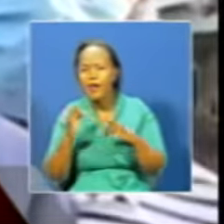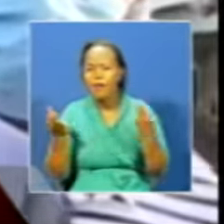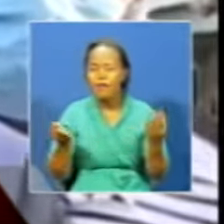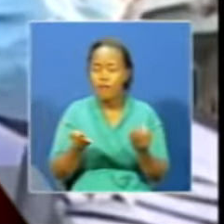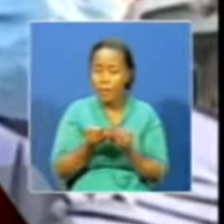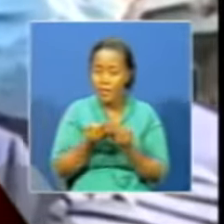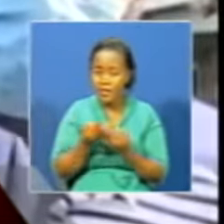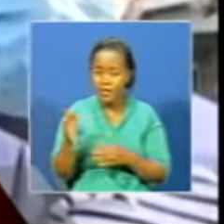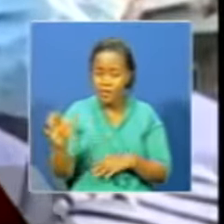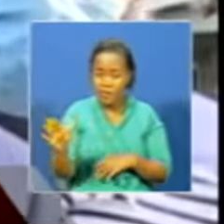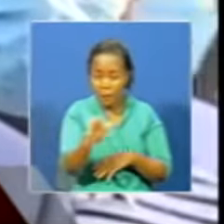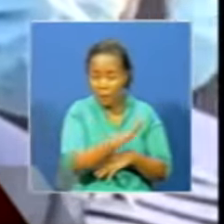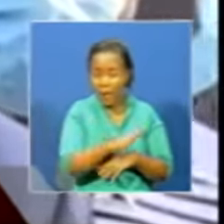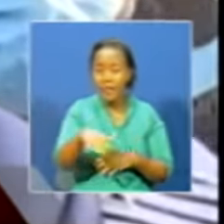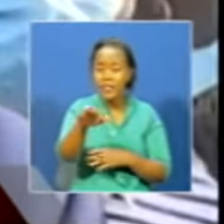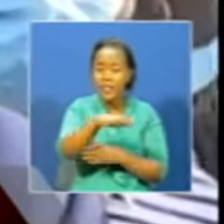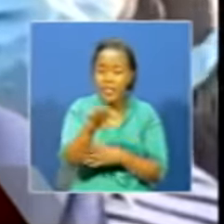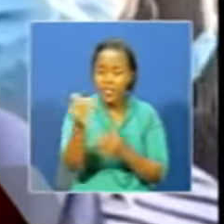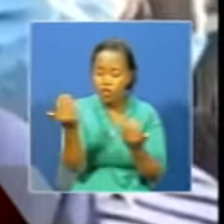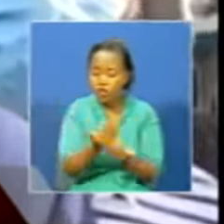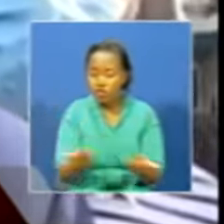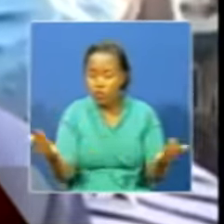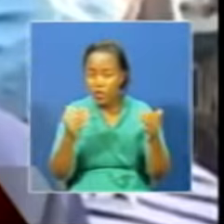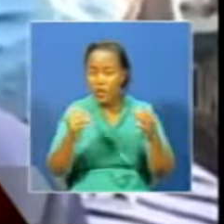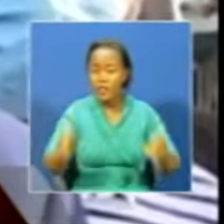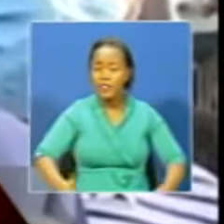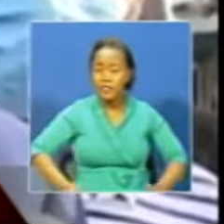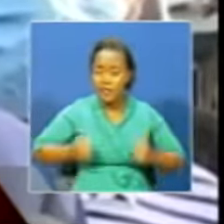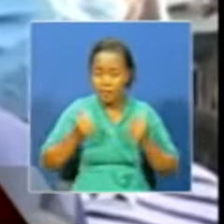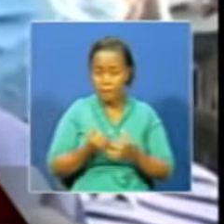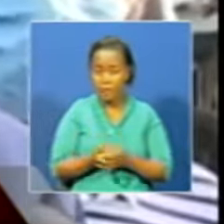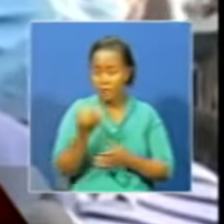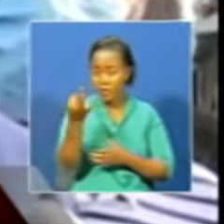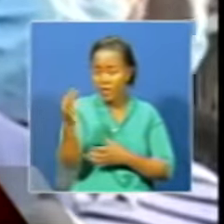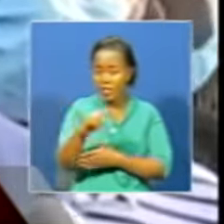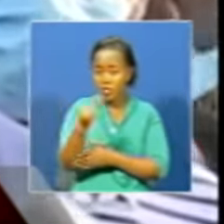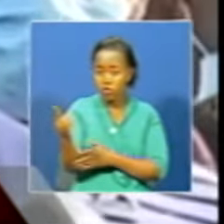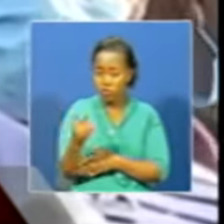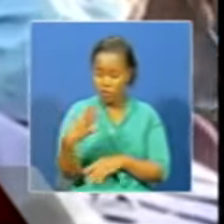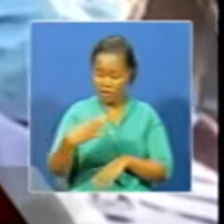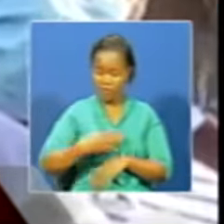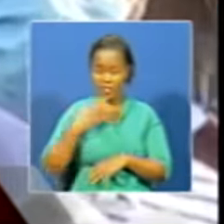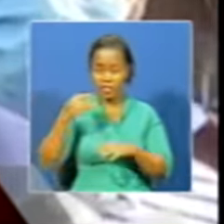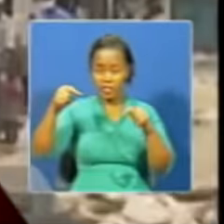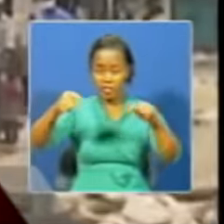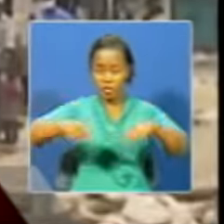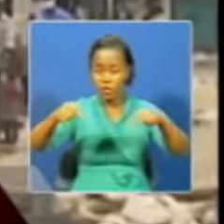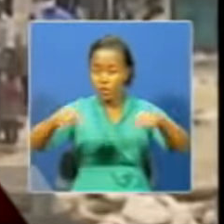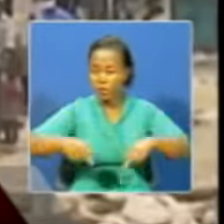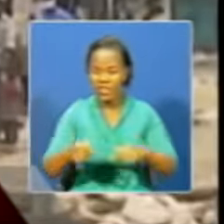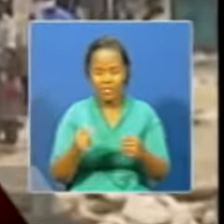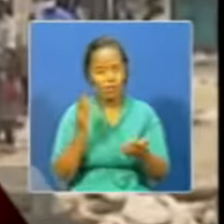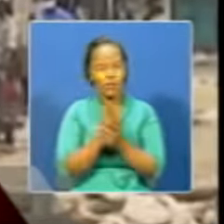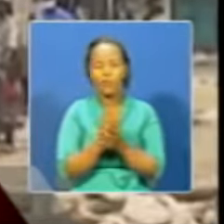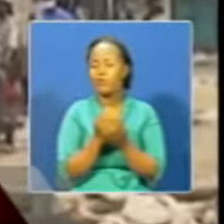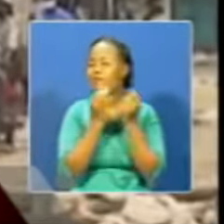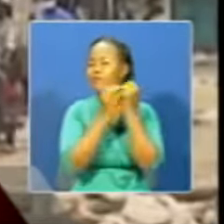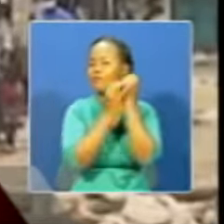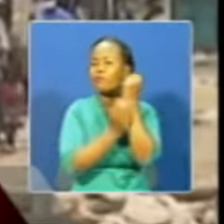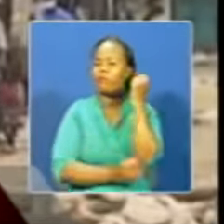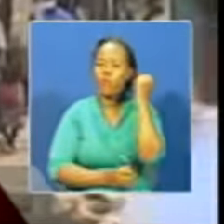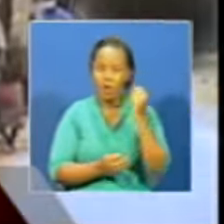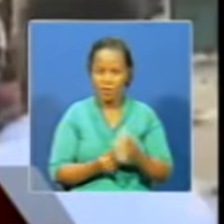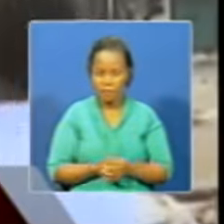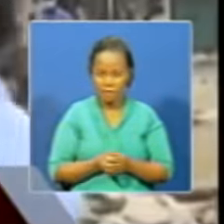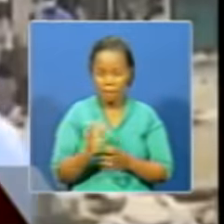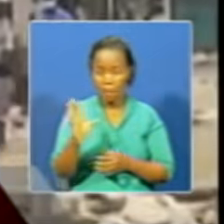into the residential areas of the children. The three children that have visited this morning are thoroughly deserving. Magoha recommended that those from